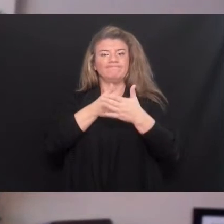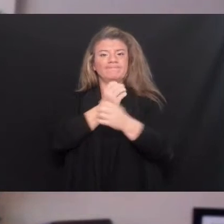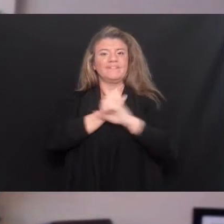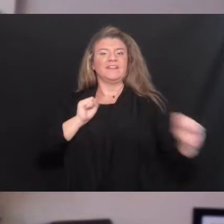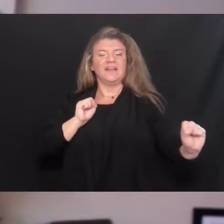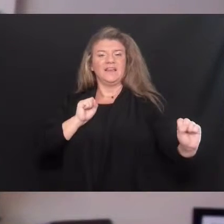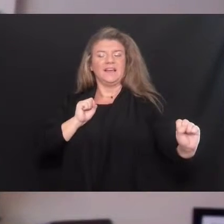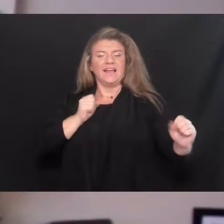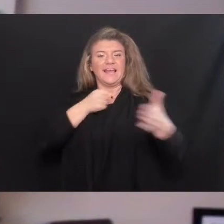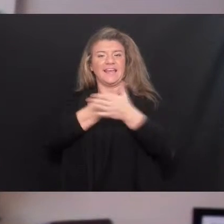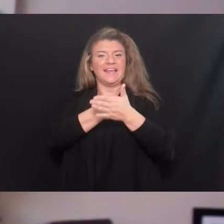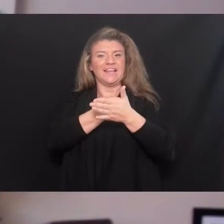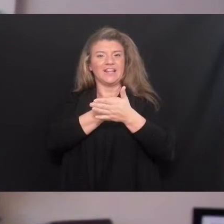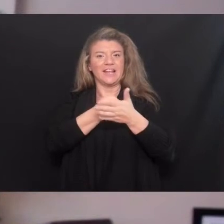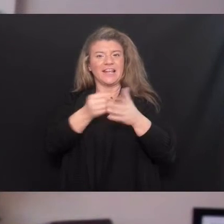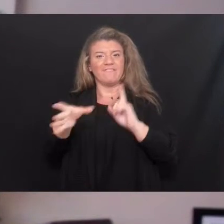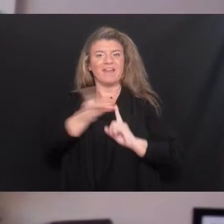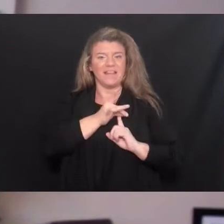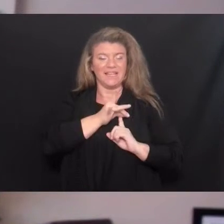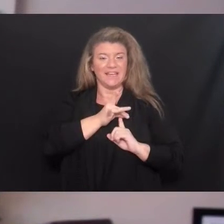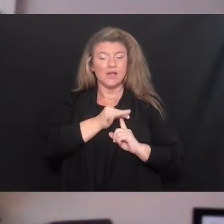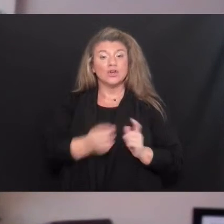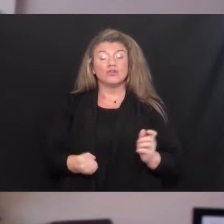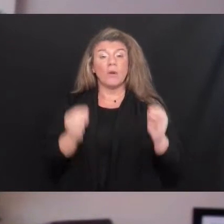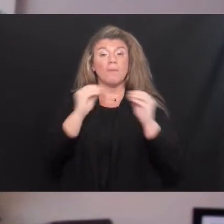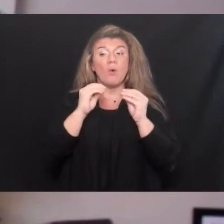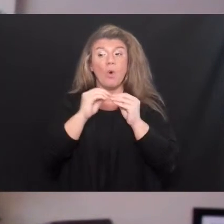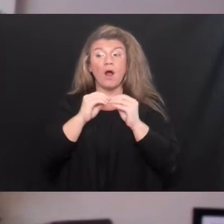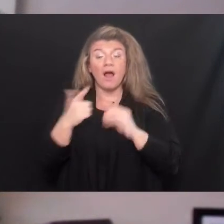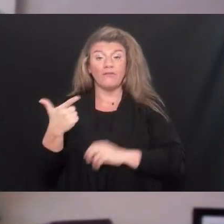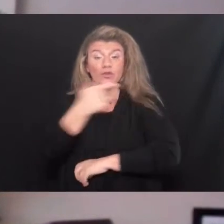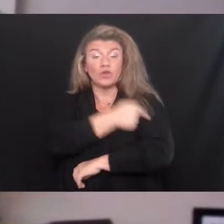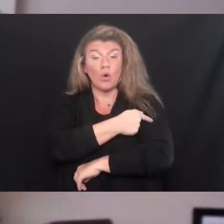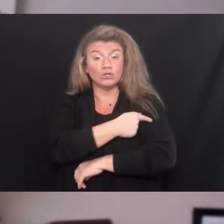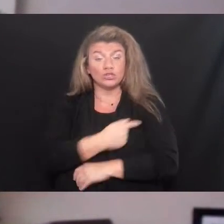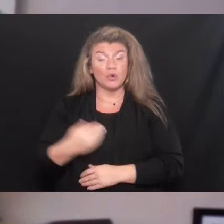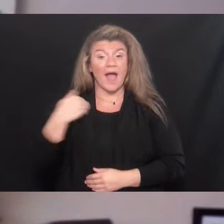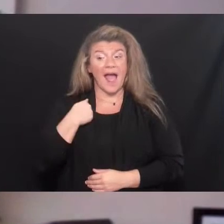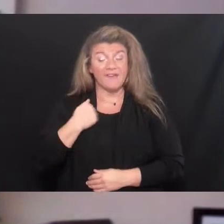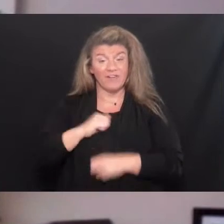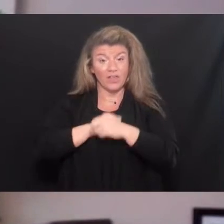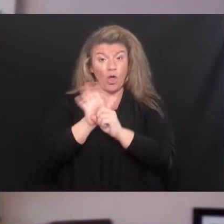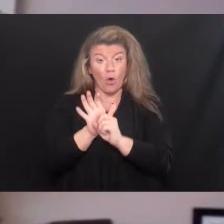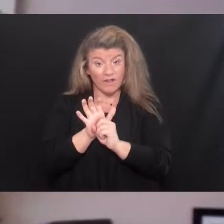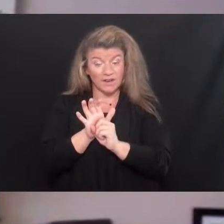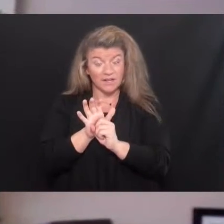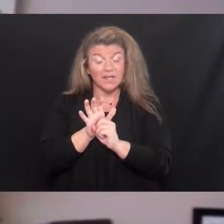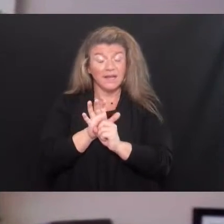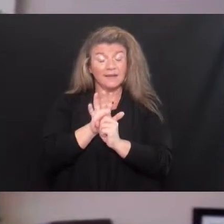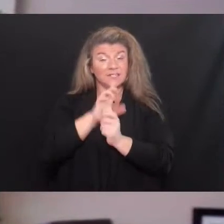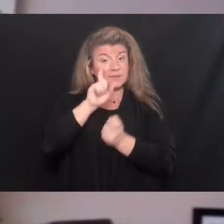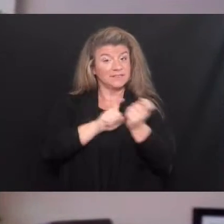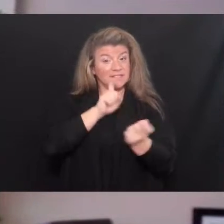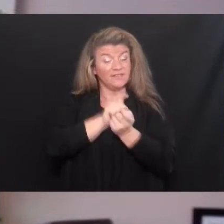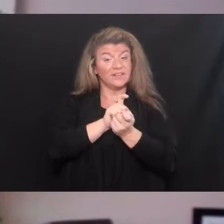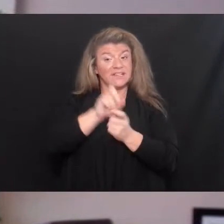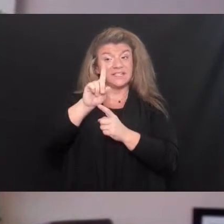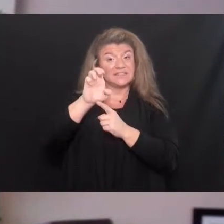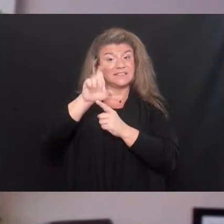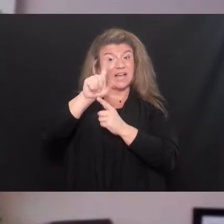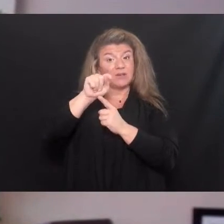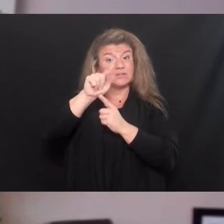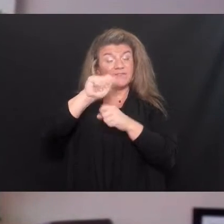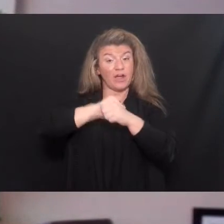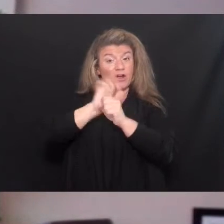The more the dose of the infectious agent, COVID-19 in this setting, and particularly the Delta variant, which, as the governor